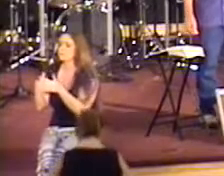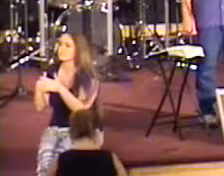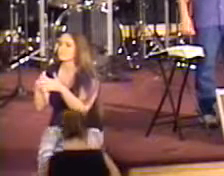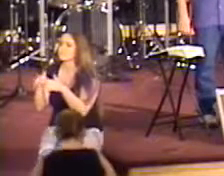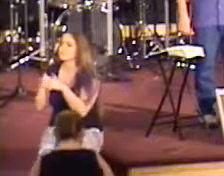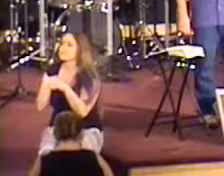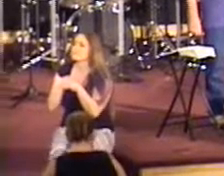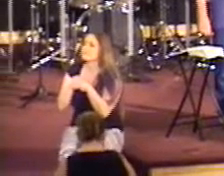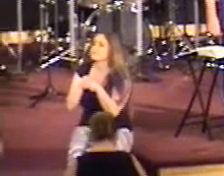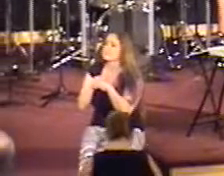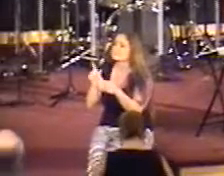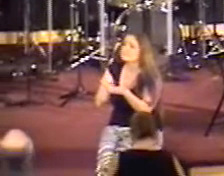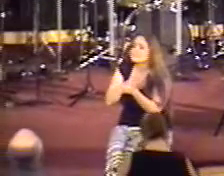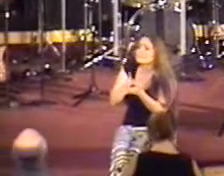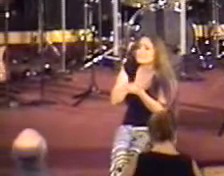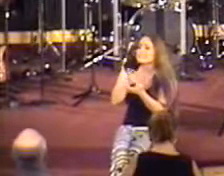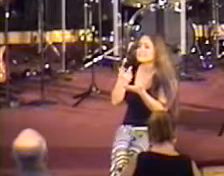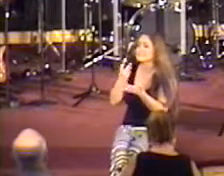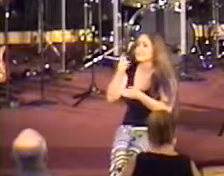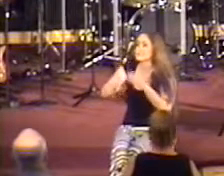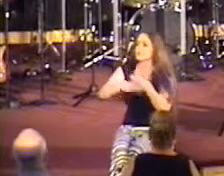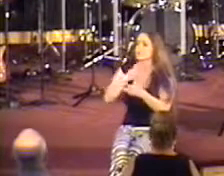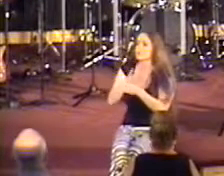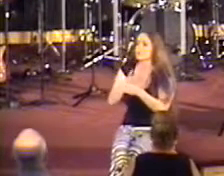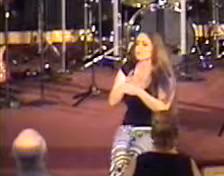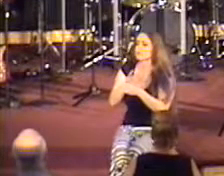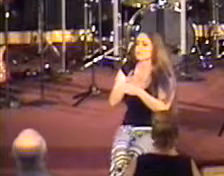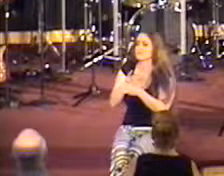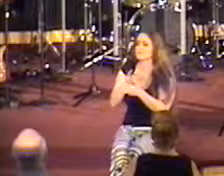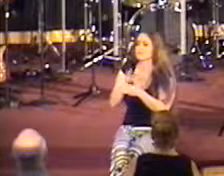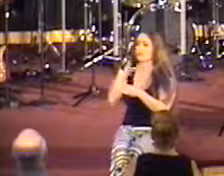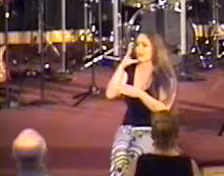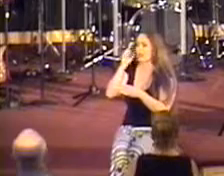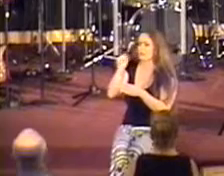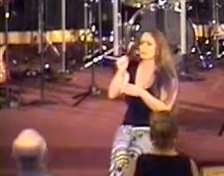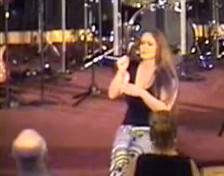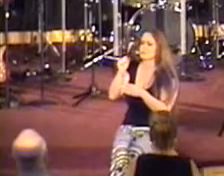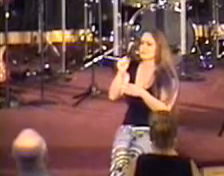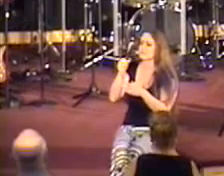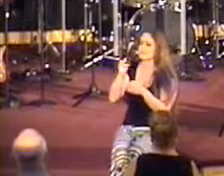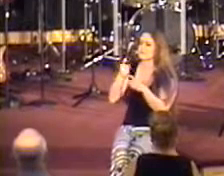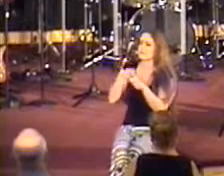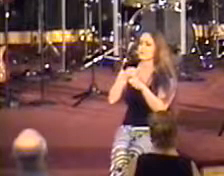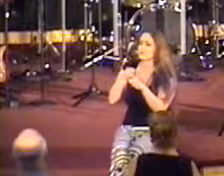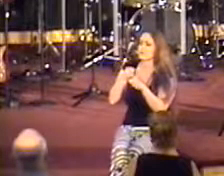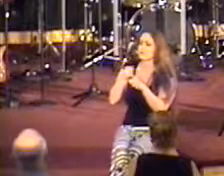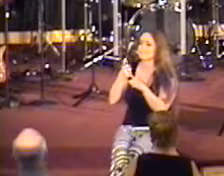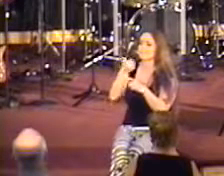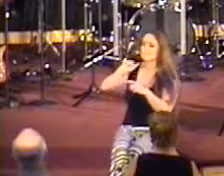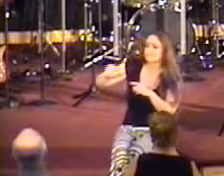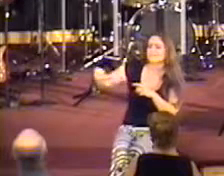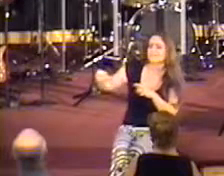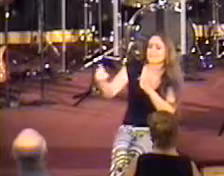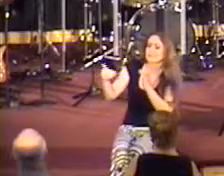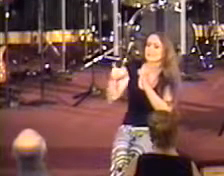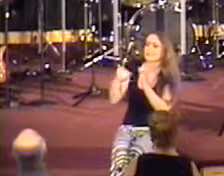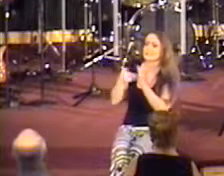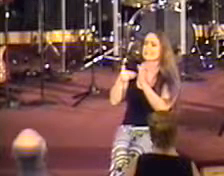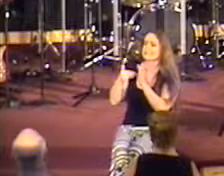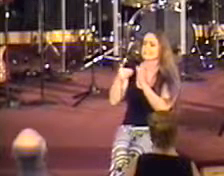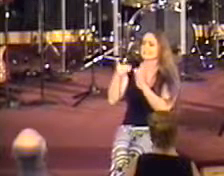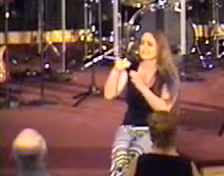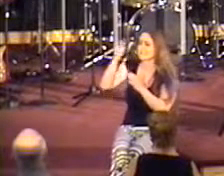our world has been cursed because of our fall and rebellion against God. And hurricanes and cyclones